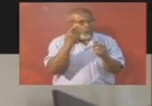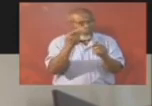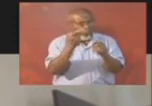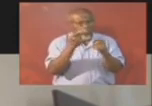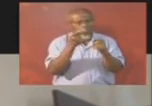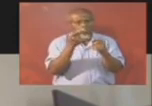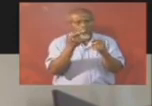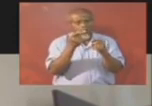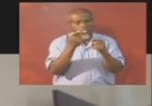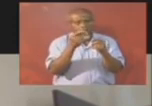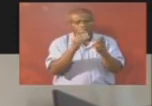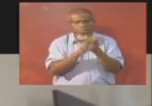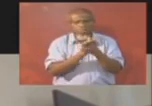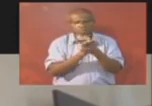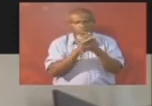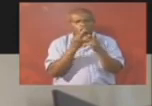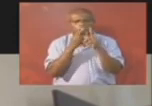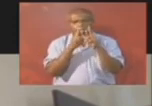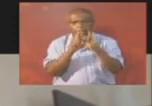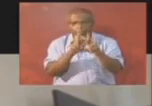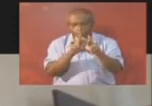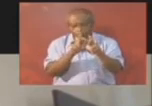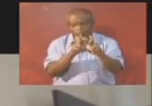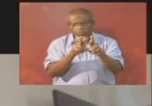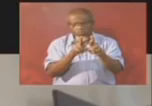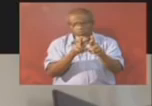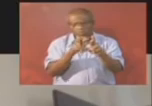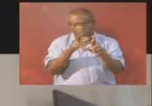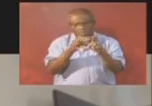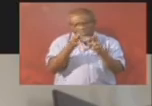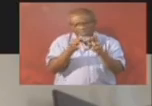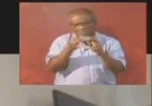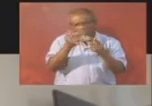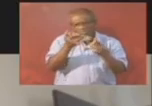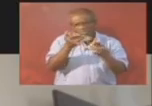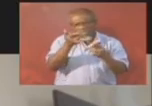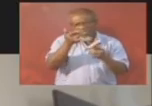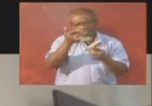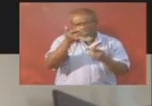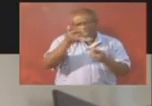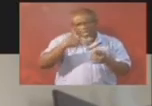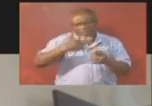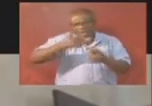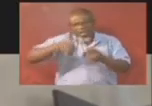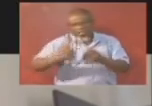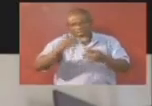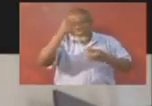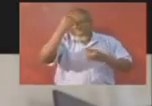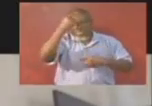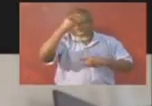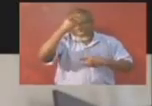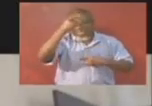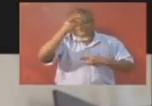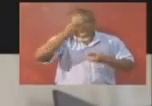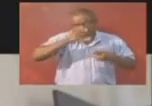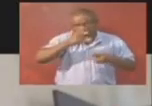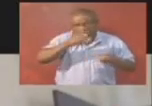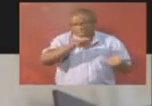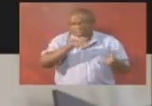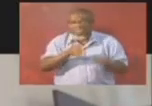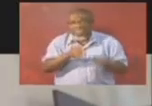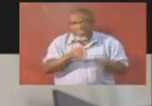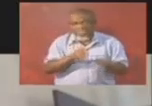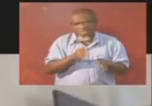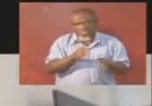that, a person had comorbidities, passed away. So I'm just wondering, can you give us an idea of